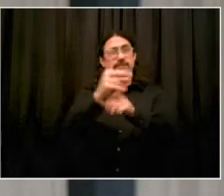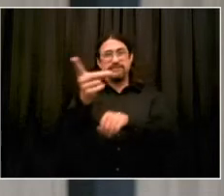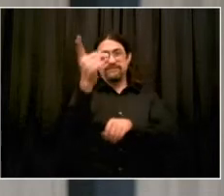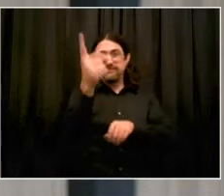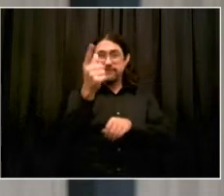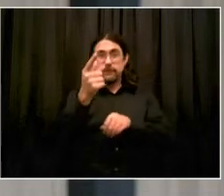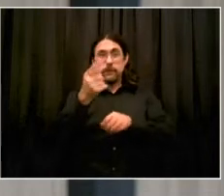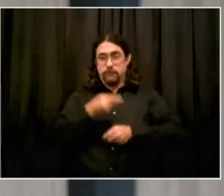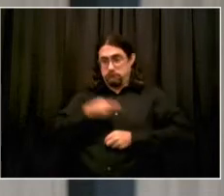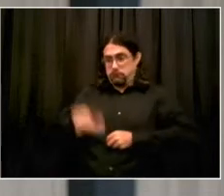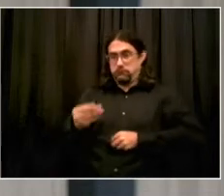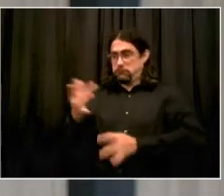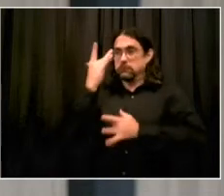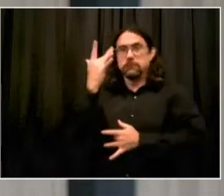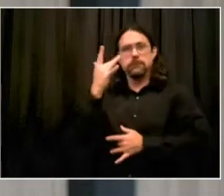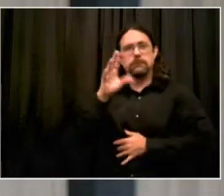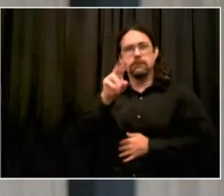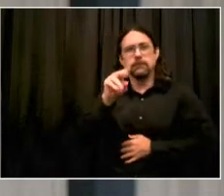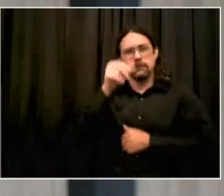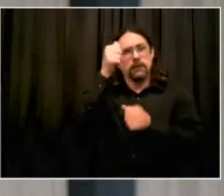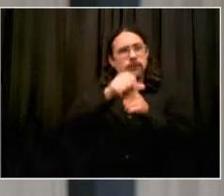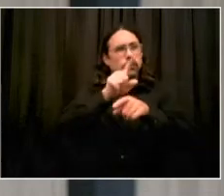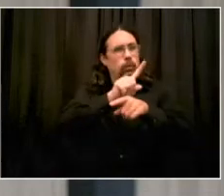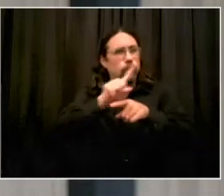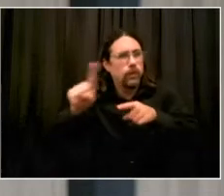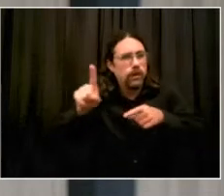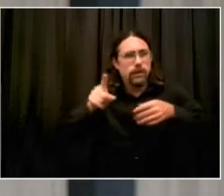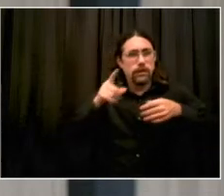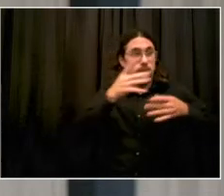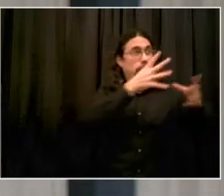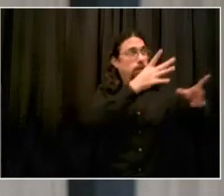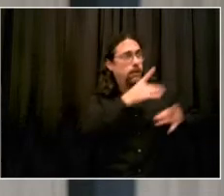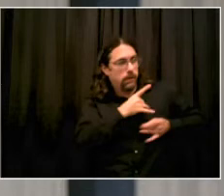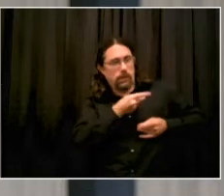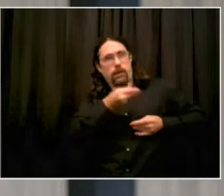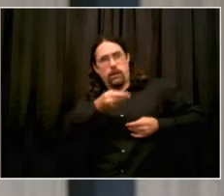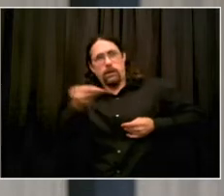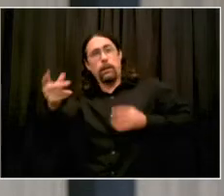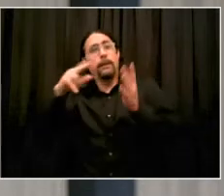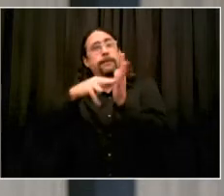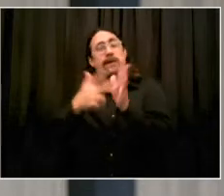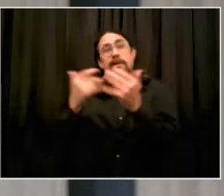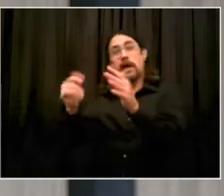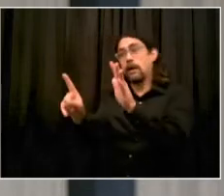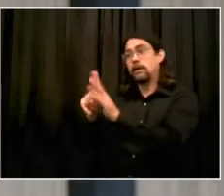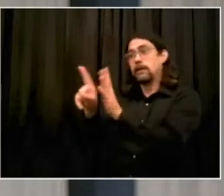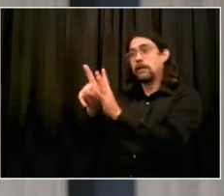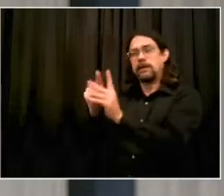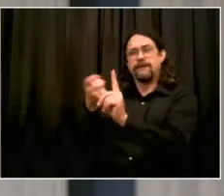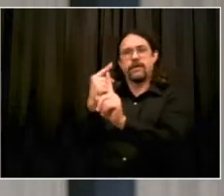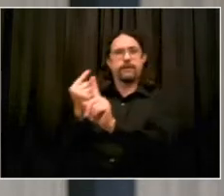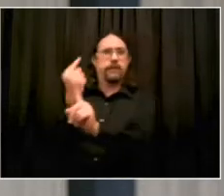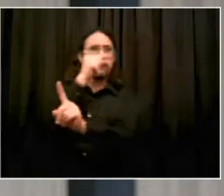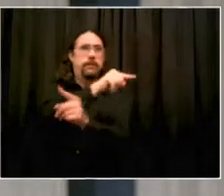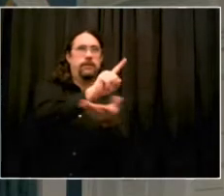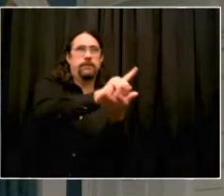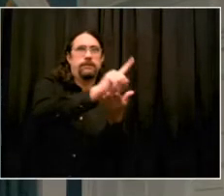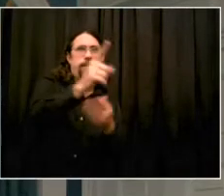mask wearing, we would have been in a very different position and taken much different actions this morning. Correct. Go ahead,